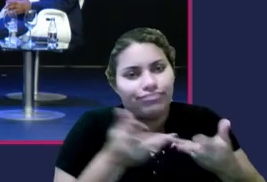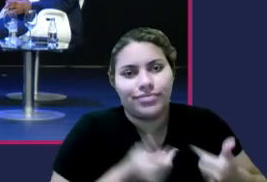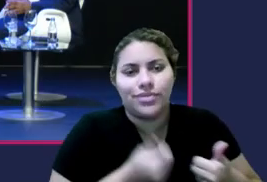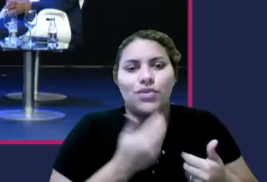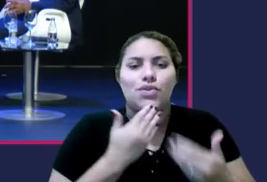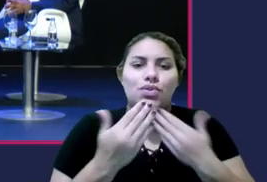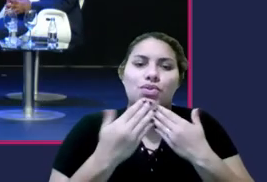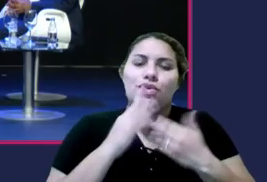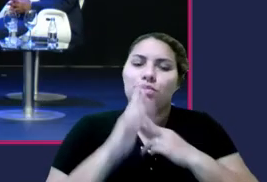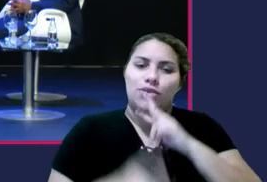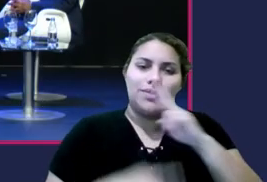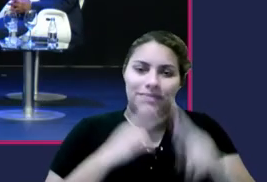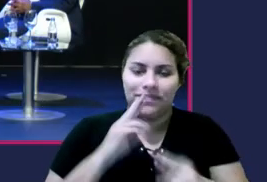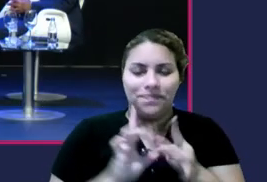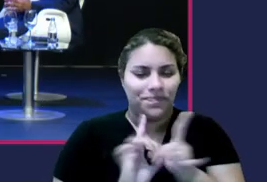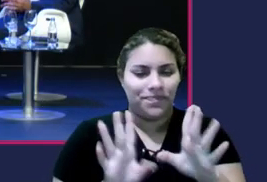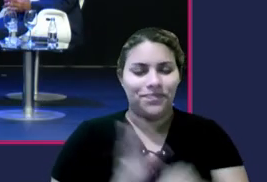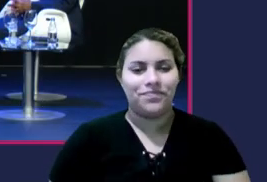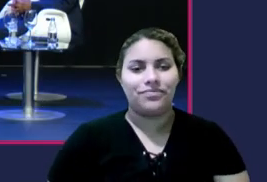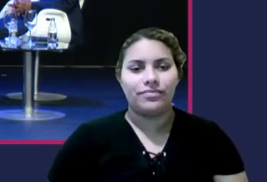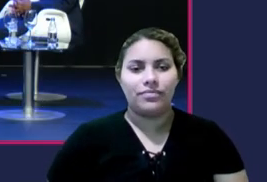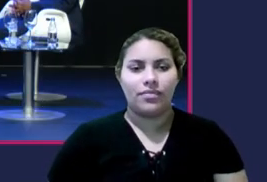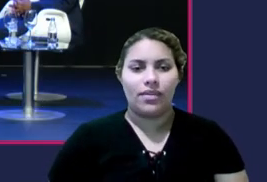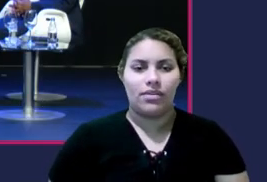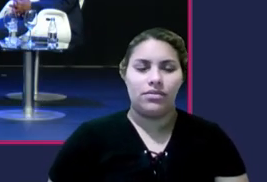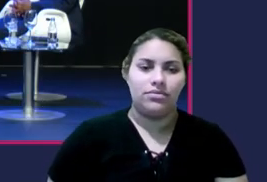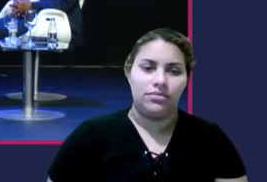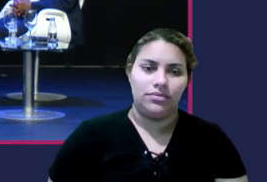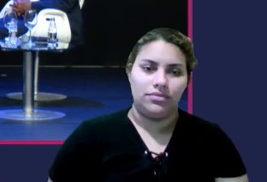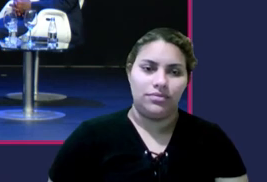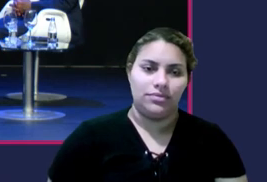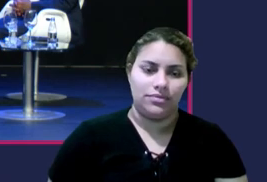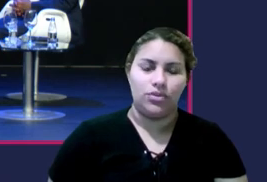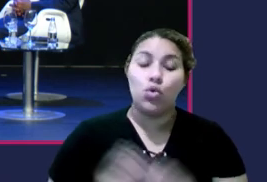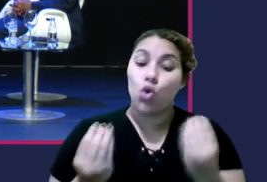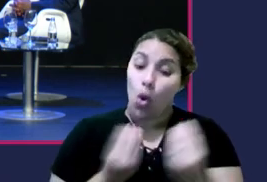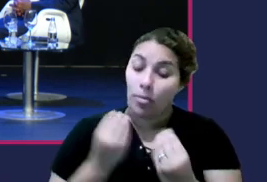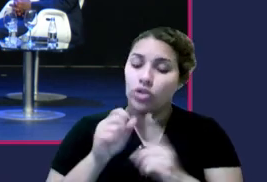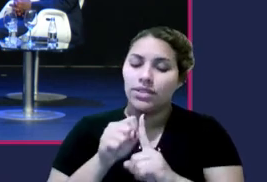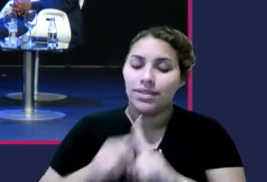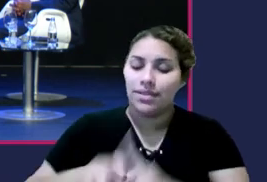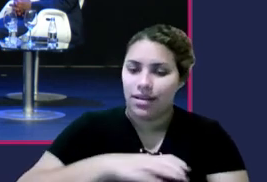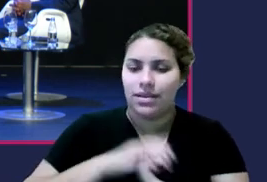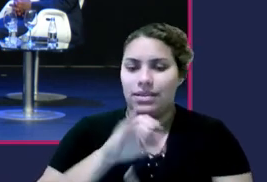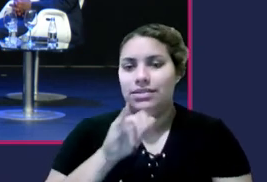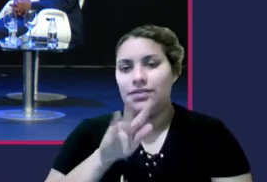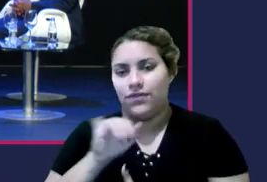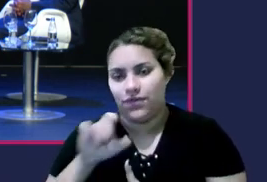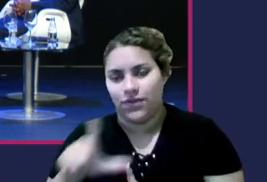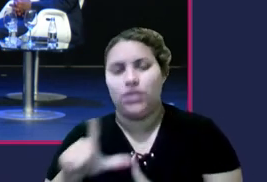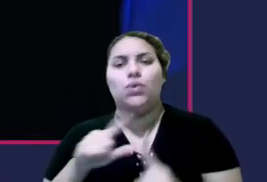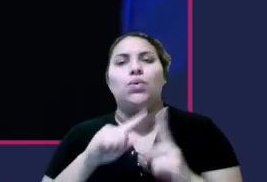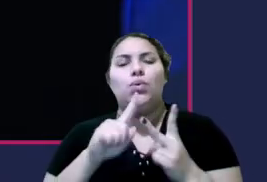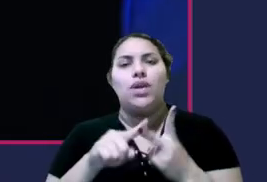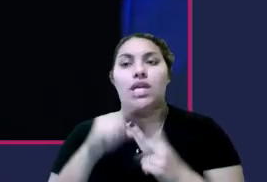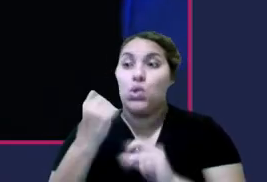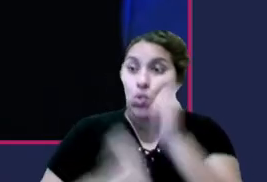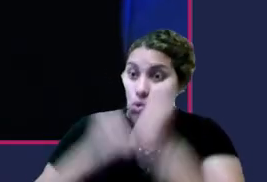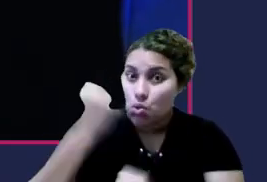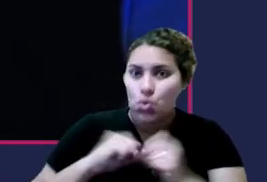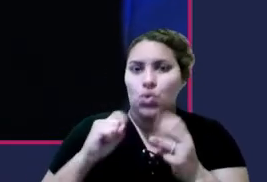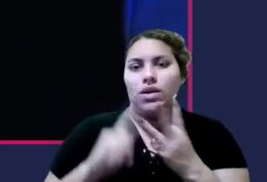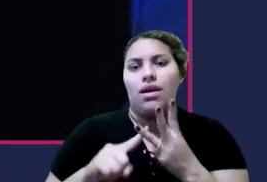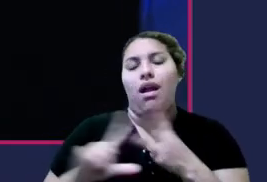you are invited to answer this question. How the civil society, industry,